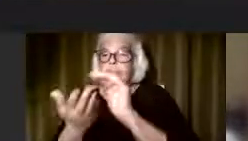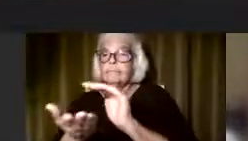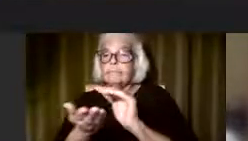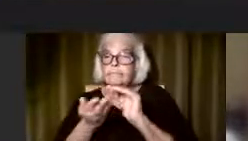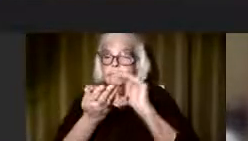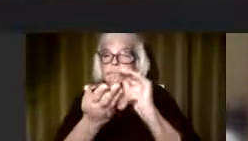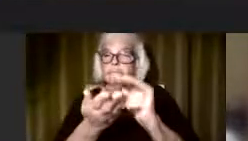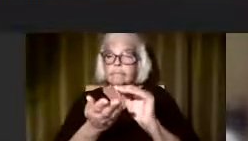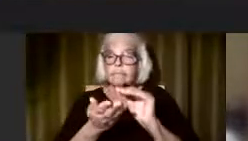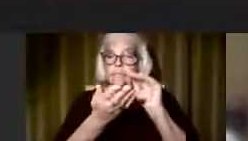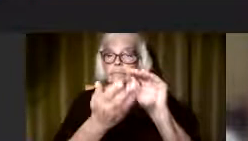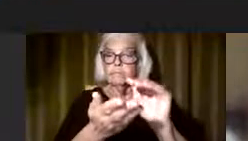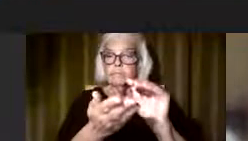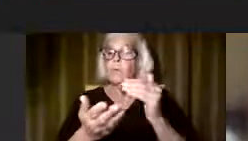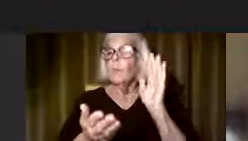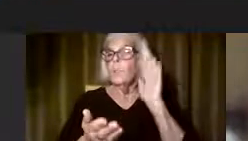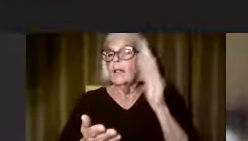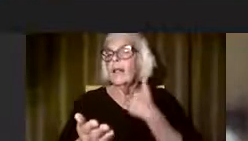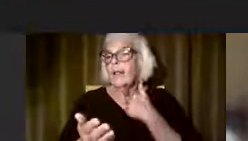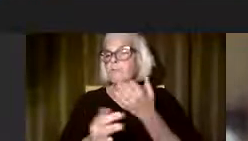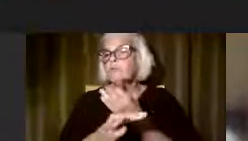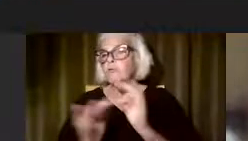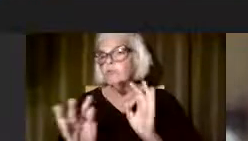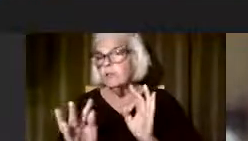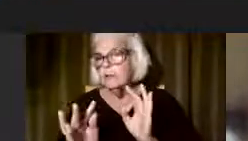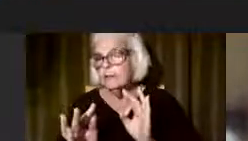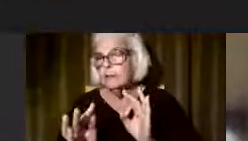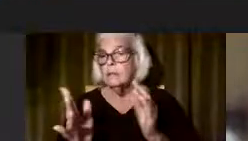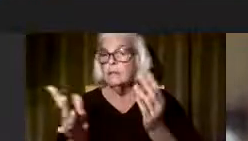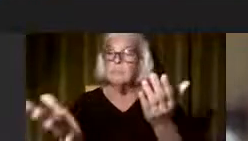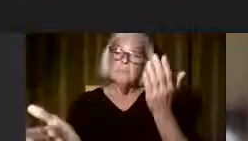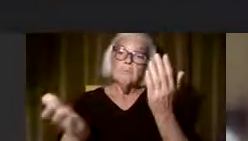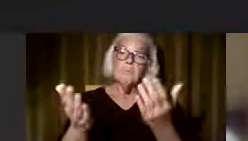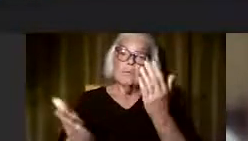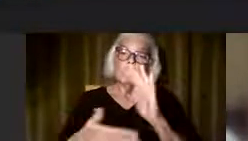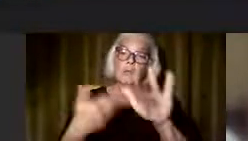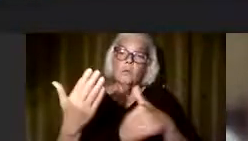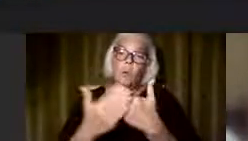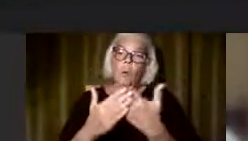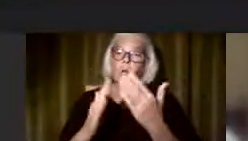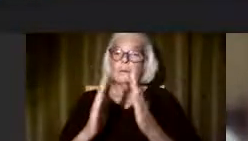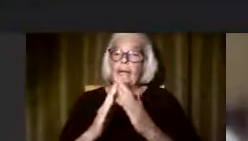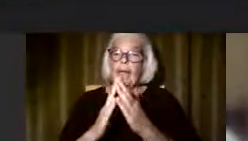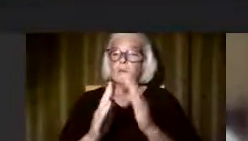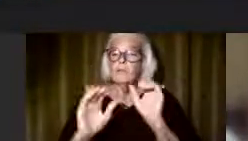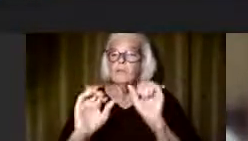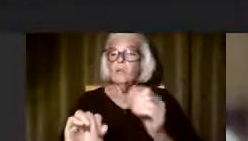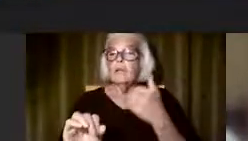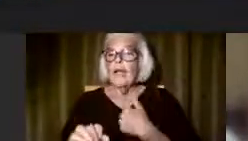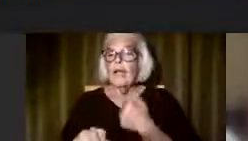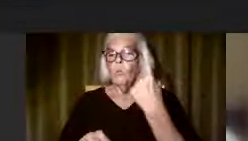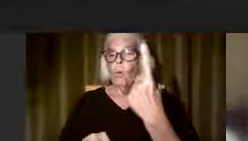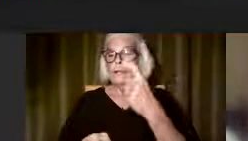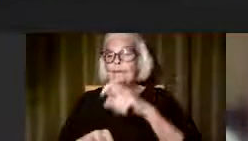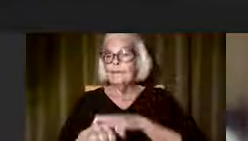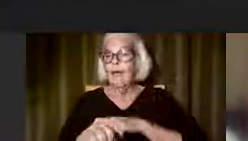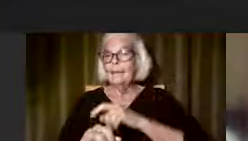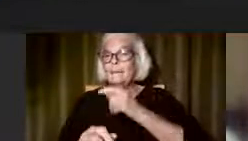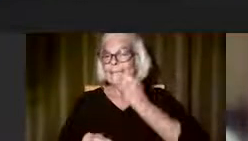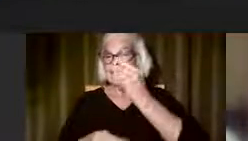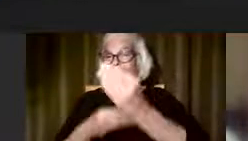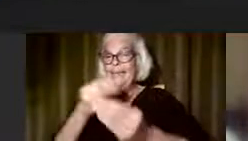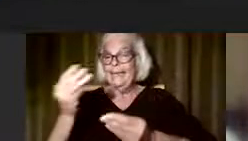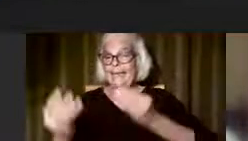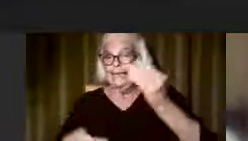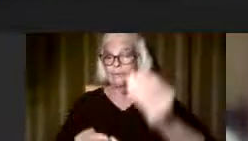be feasible to onboard all towns with at least a one-time delivery. And based on the demand and where we are in the